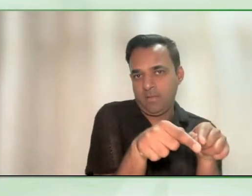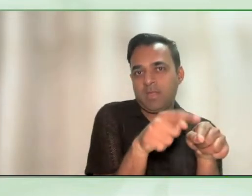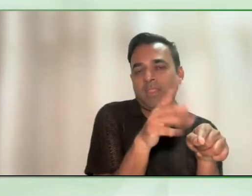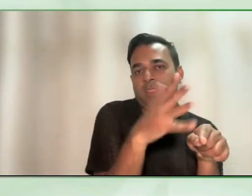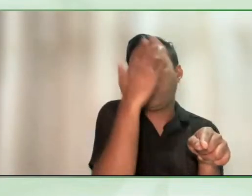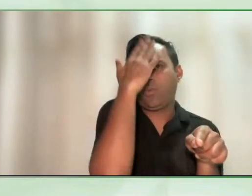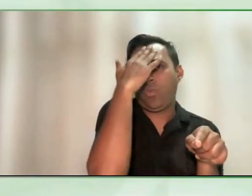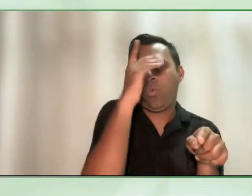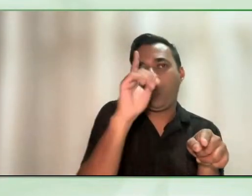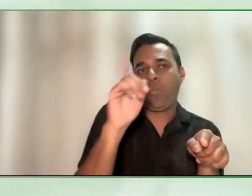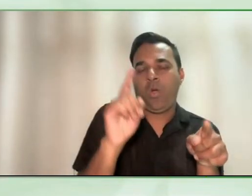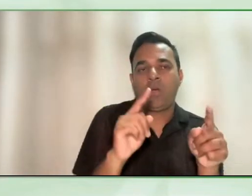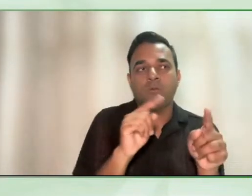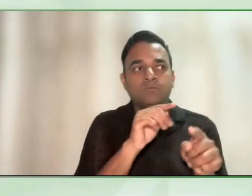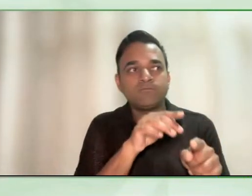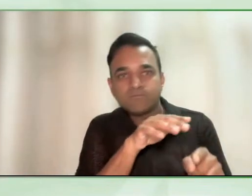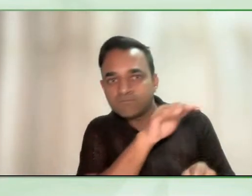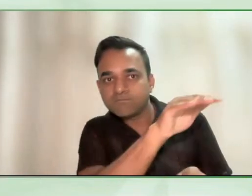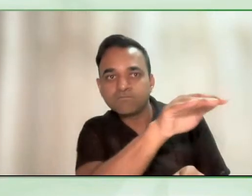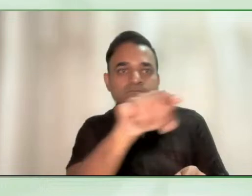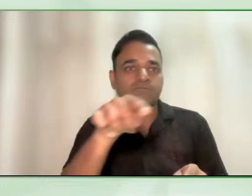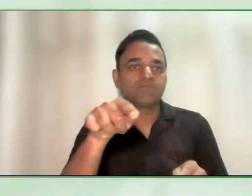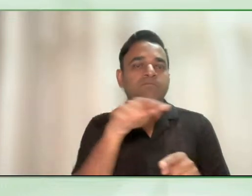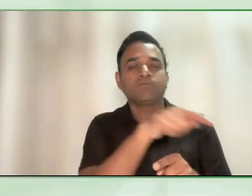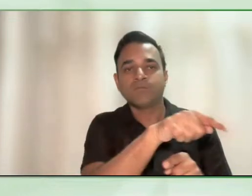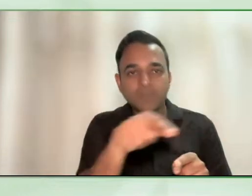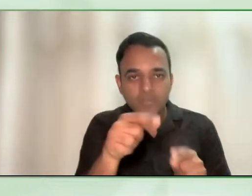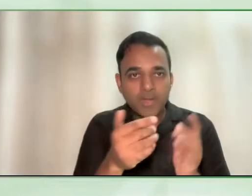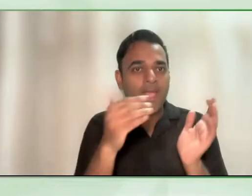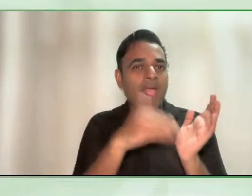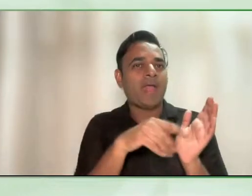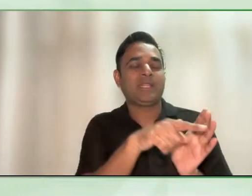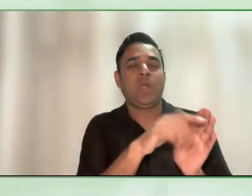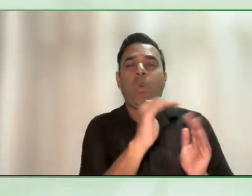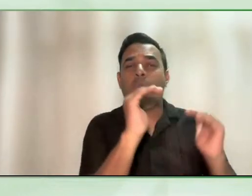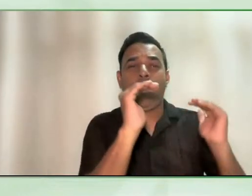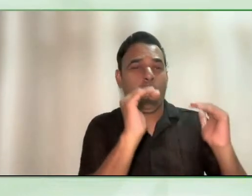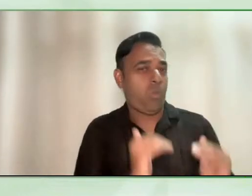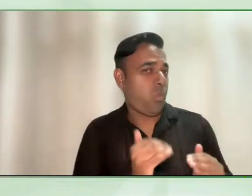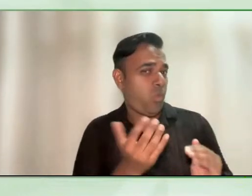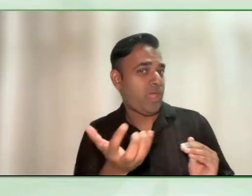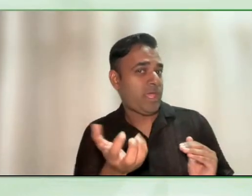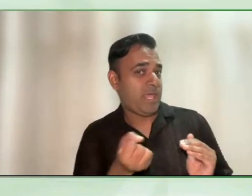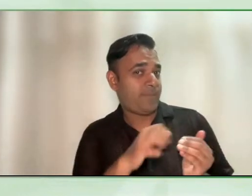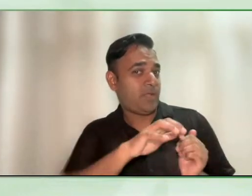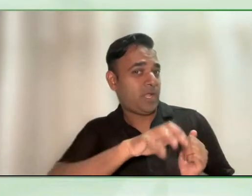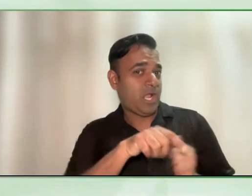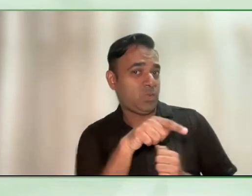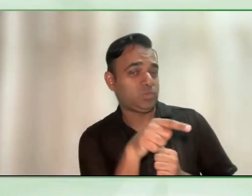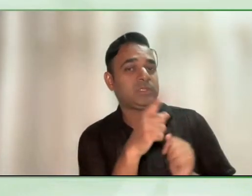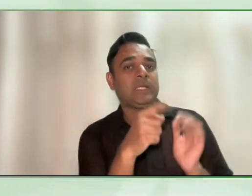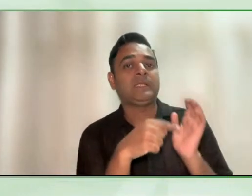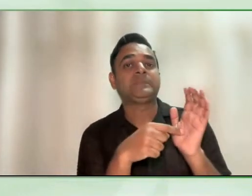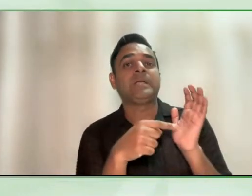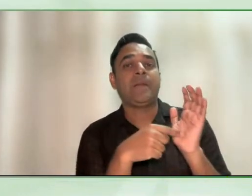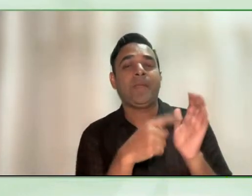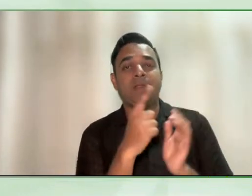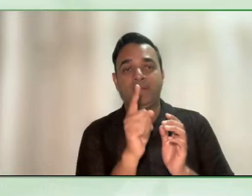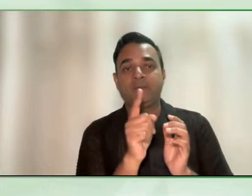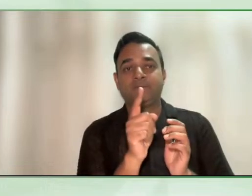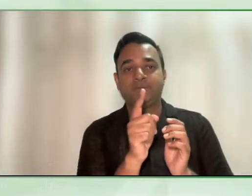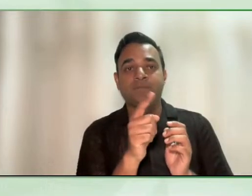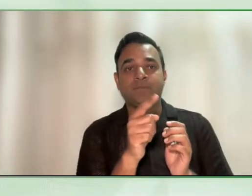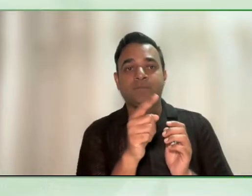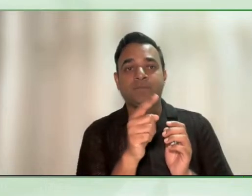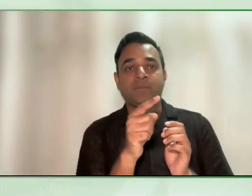design. And so being there afterwards, the psychiatric hospitals in Mississippi, people were still locked up. But without their